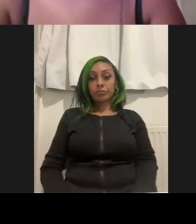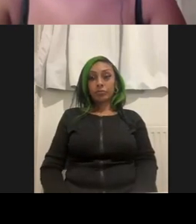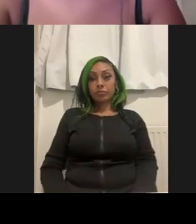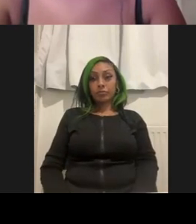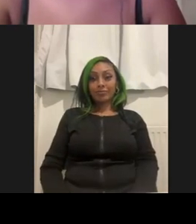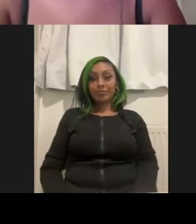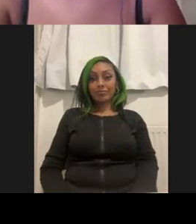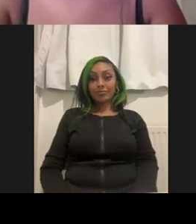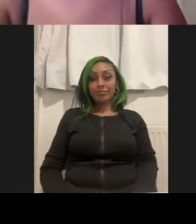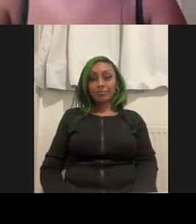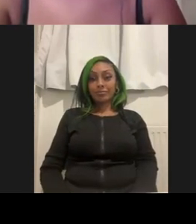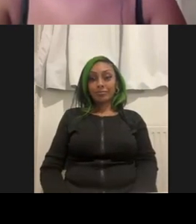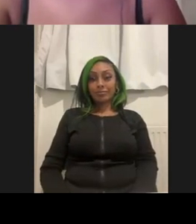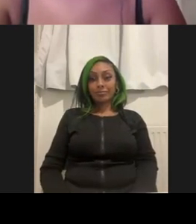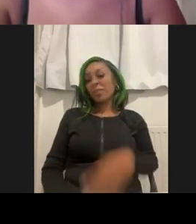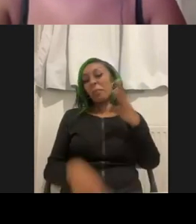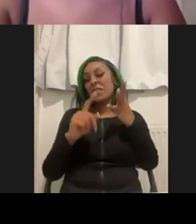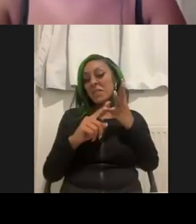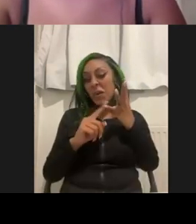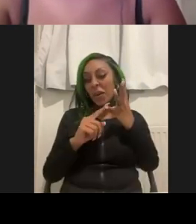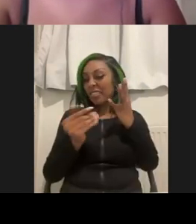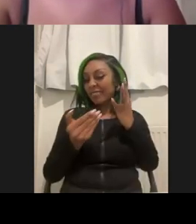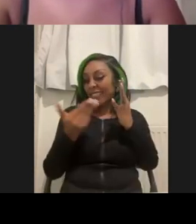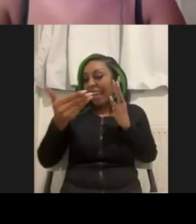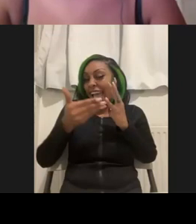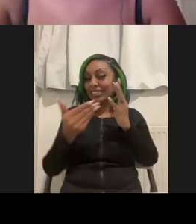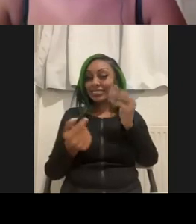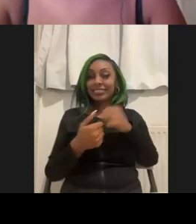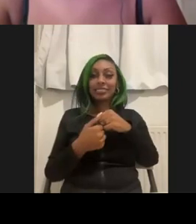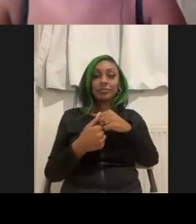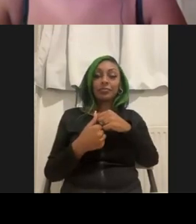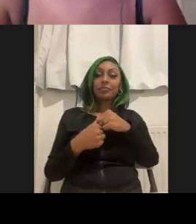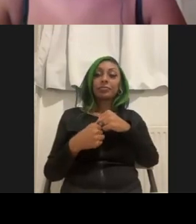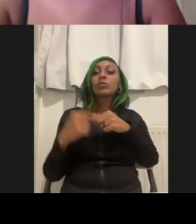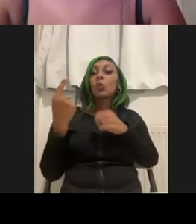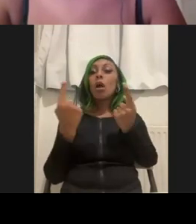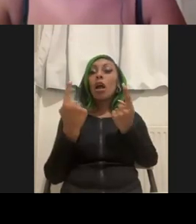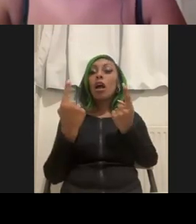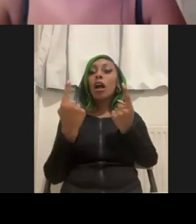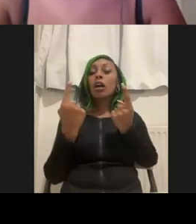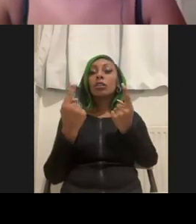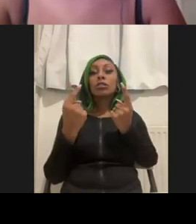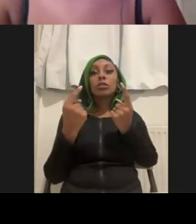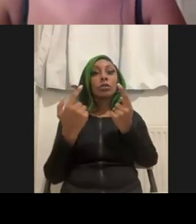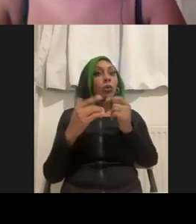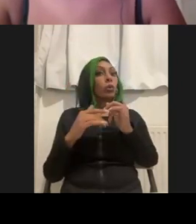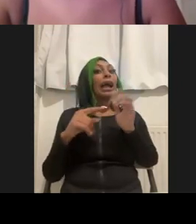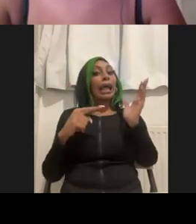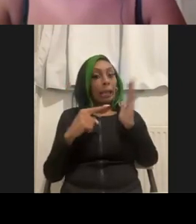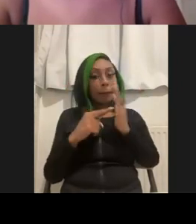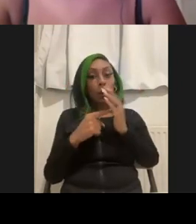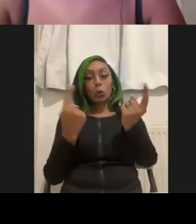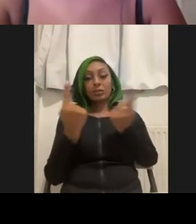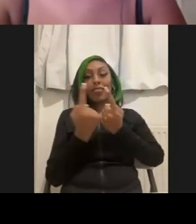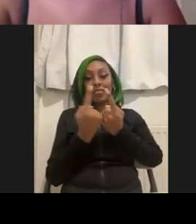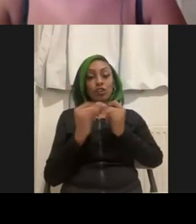a little kind of it. Addendum, a little add-on. One of the kind of crucial things, I think, is the way that